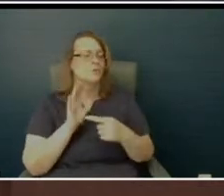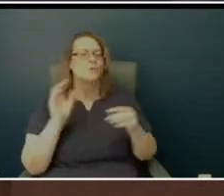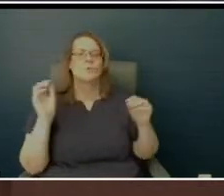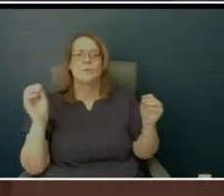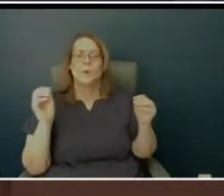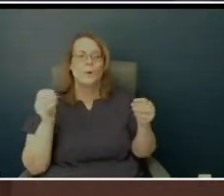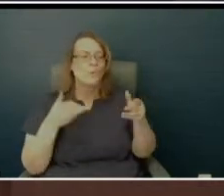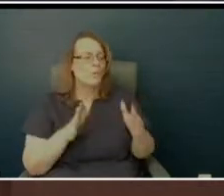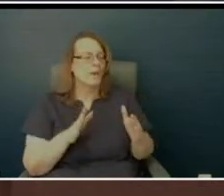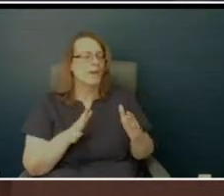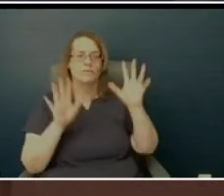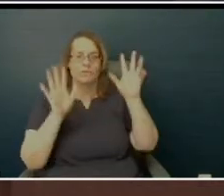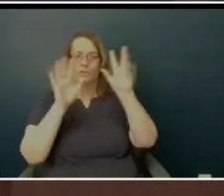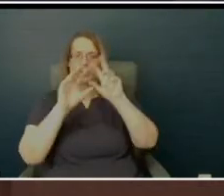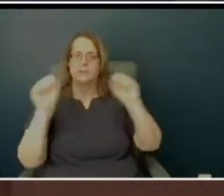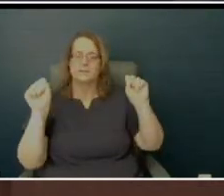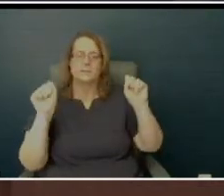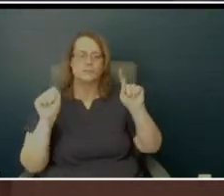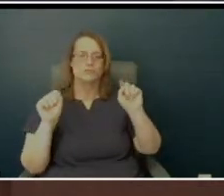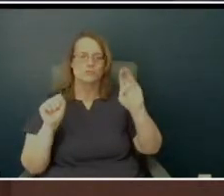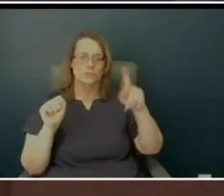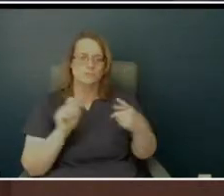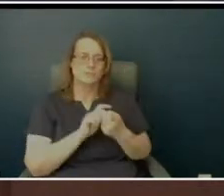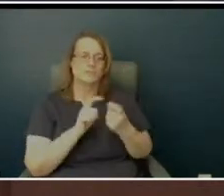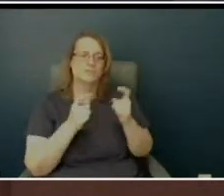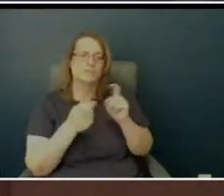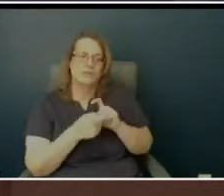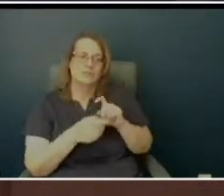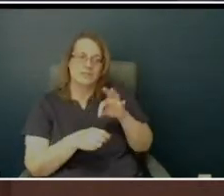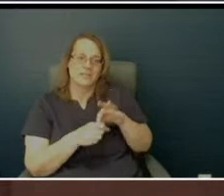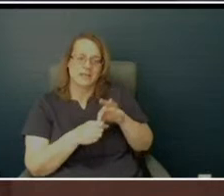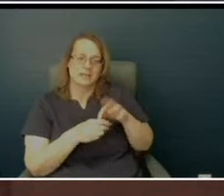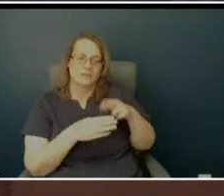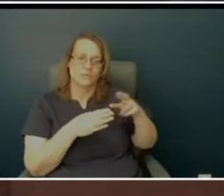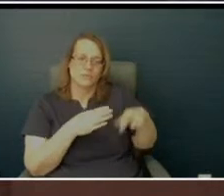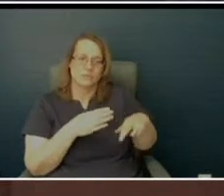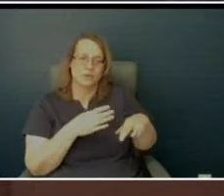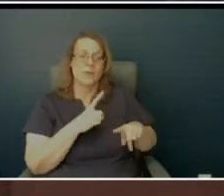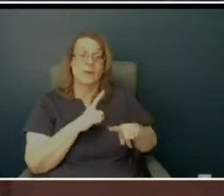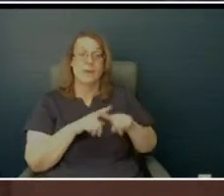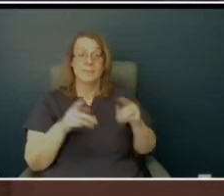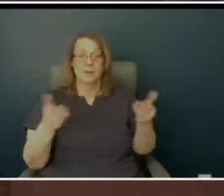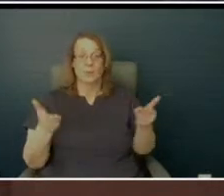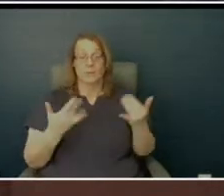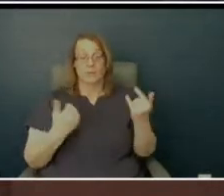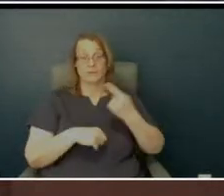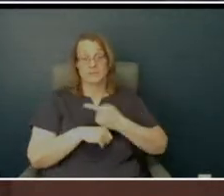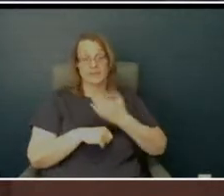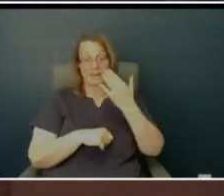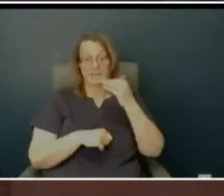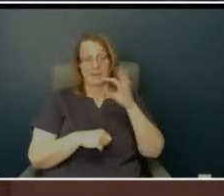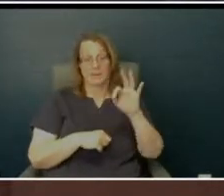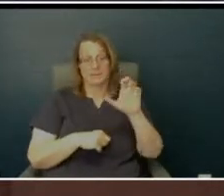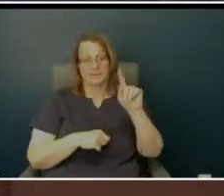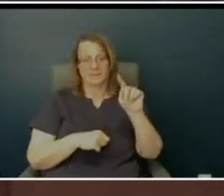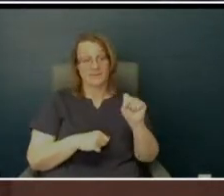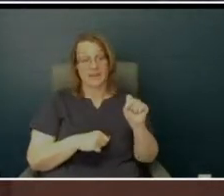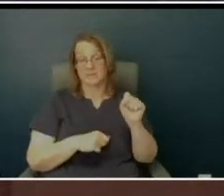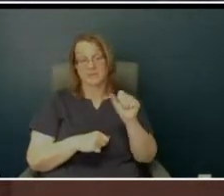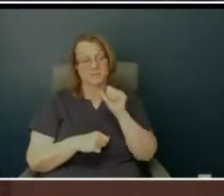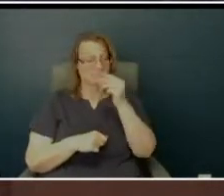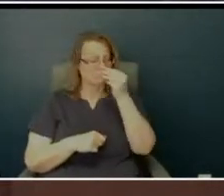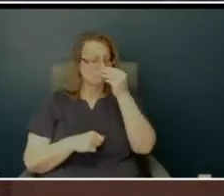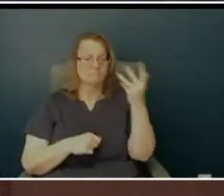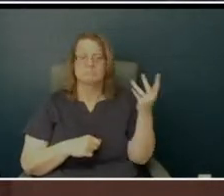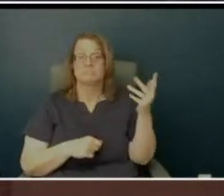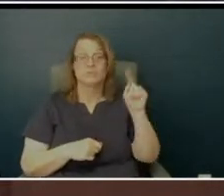the outcome of the election. But we're here today because the facts were irrelevant to President Trump. It was about